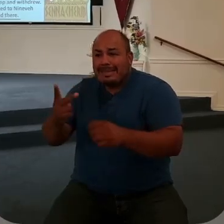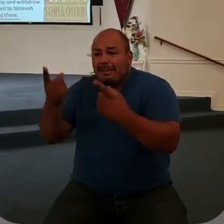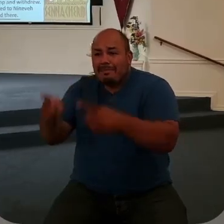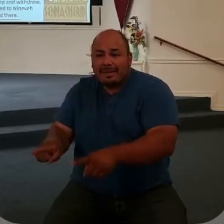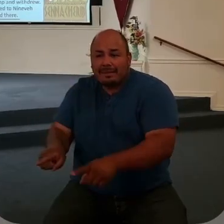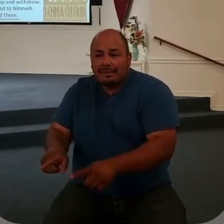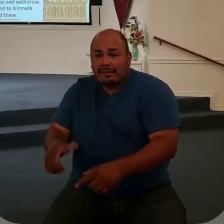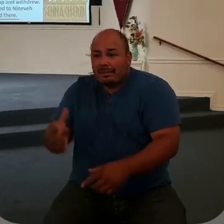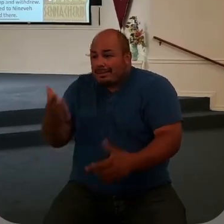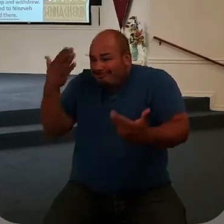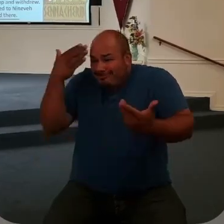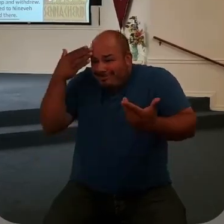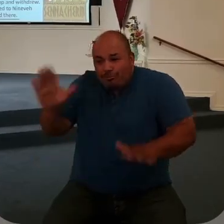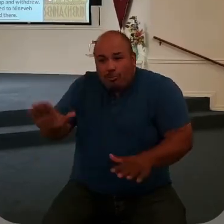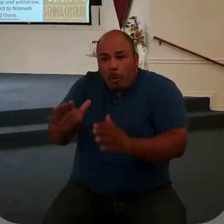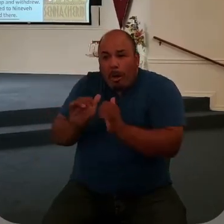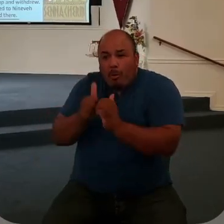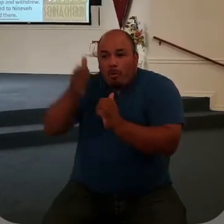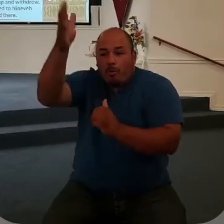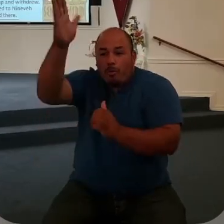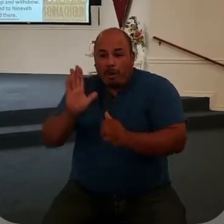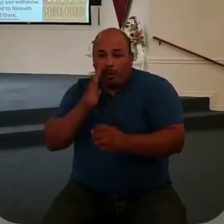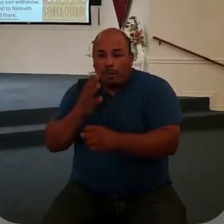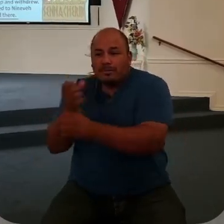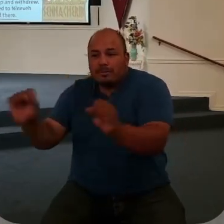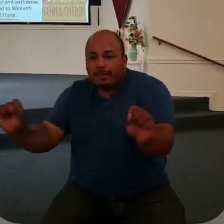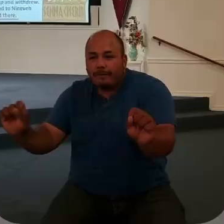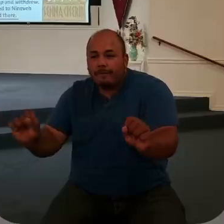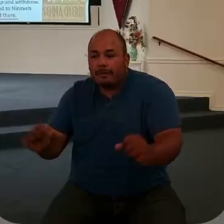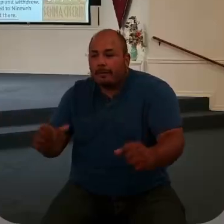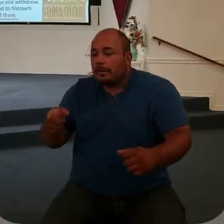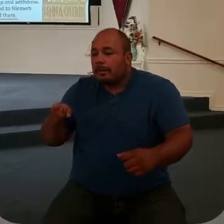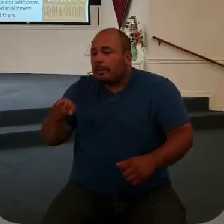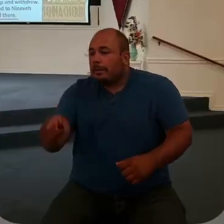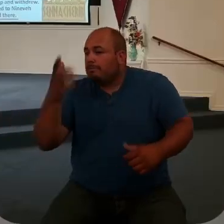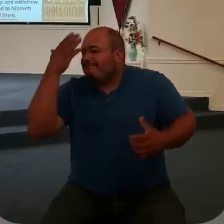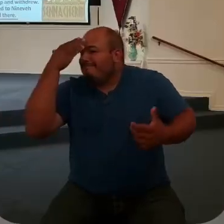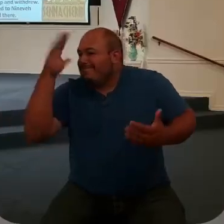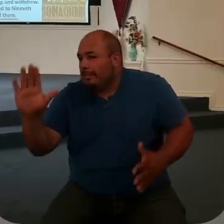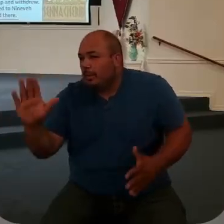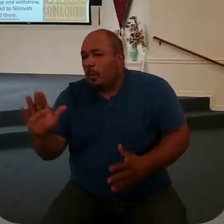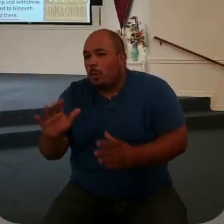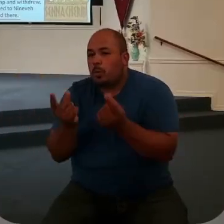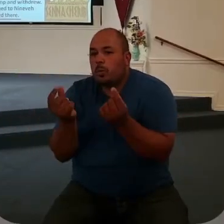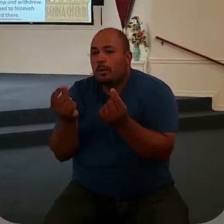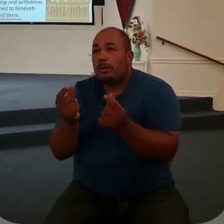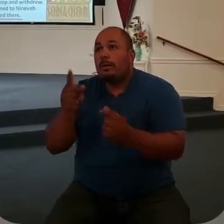foretold how God would bring about Jerusalem's deliverance. God sent his angel, and the angel put to death